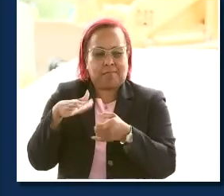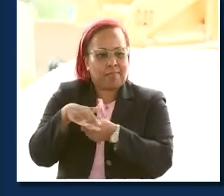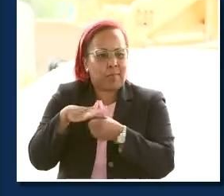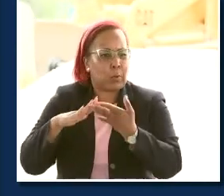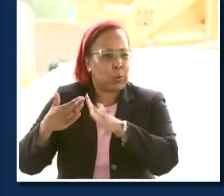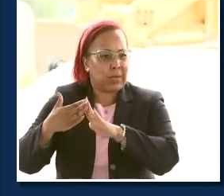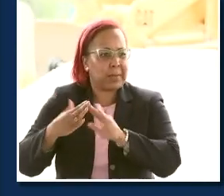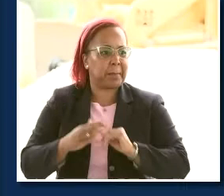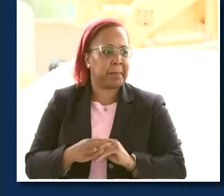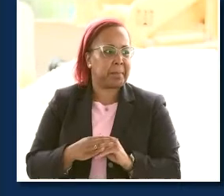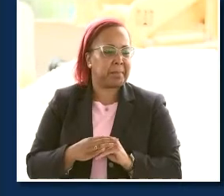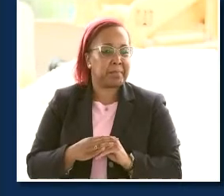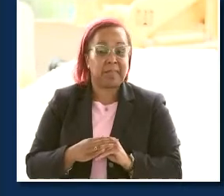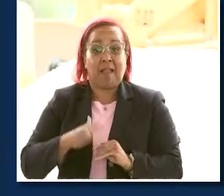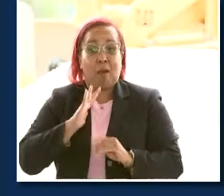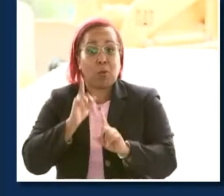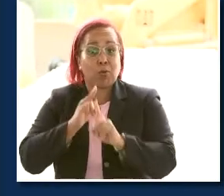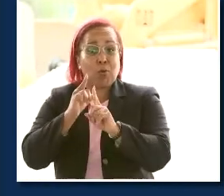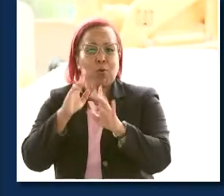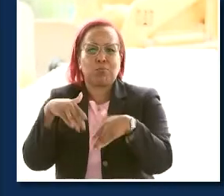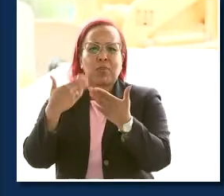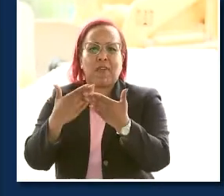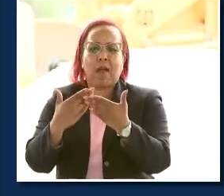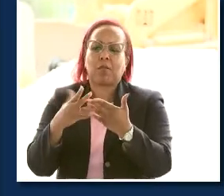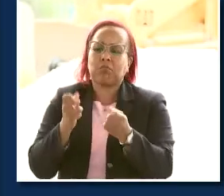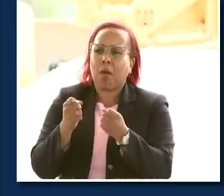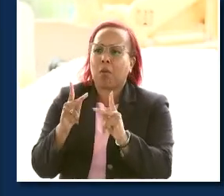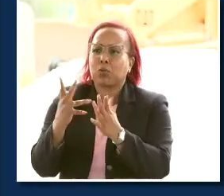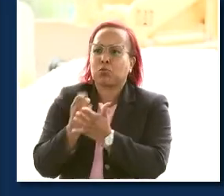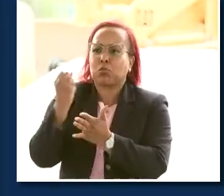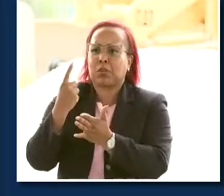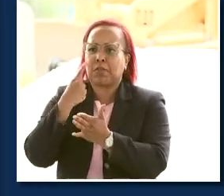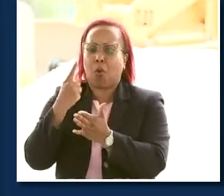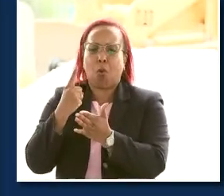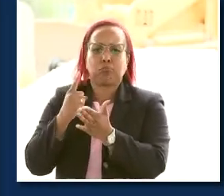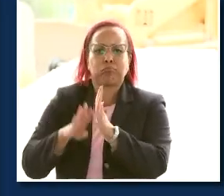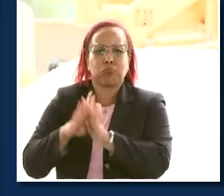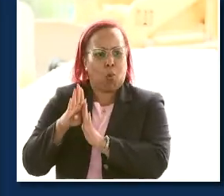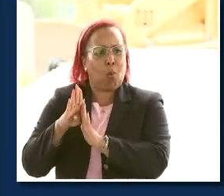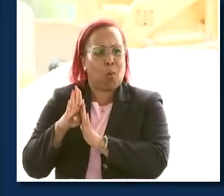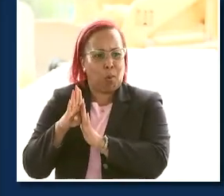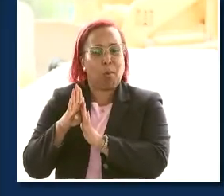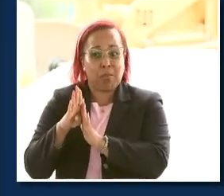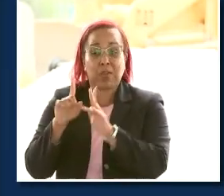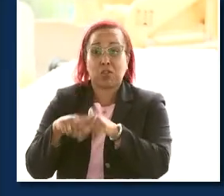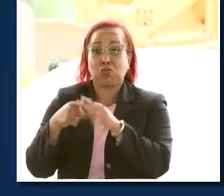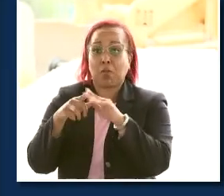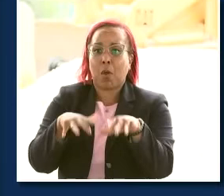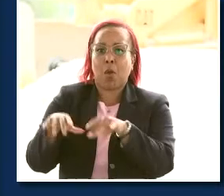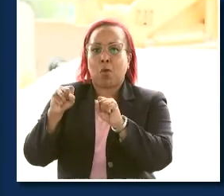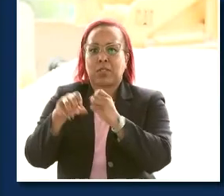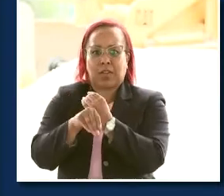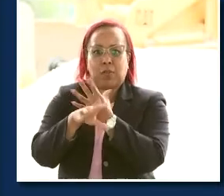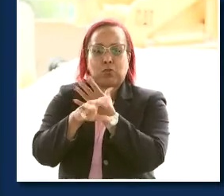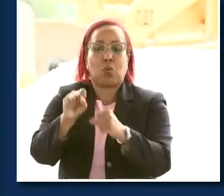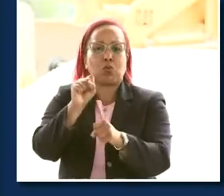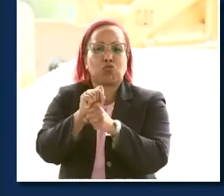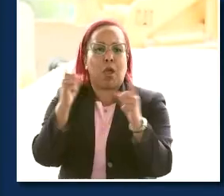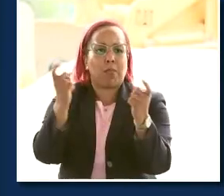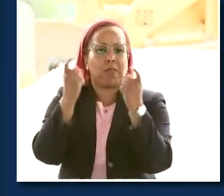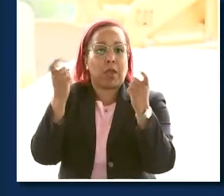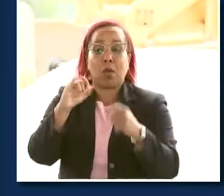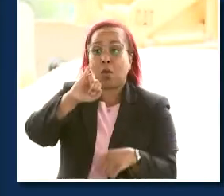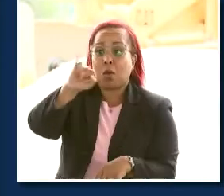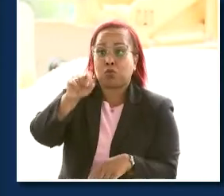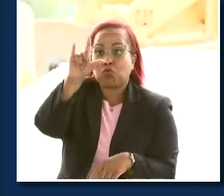communities. Our goal is to provide valuable opportunities for growth, and it starts by hosting a virtual job fair on